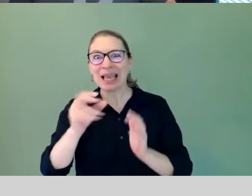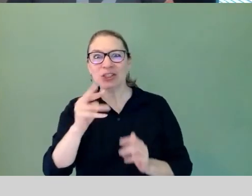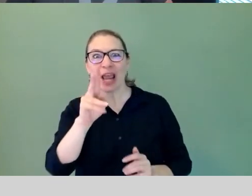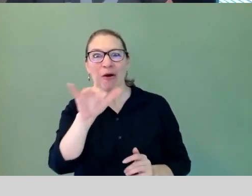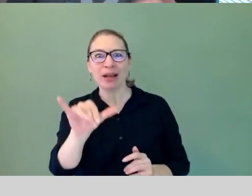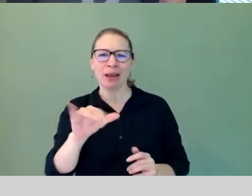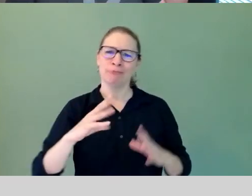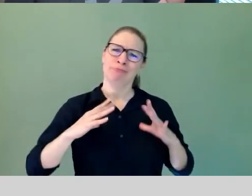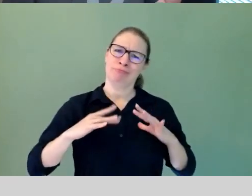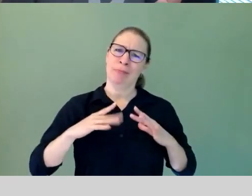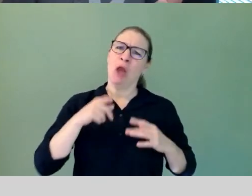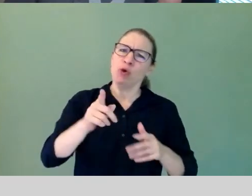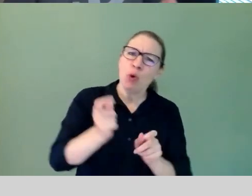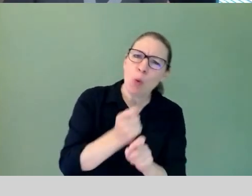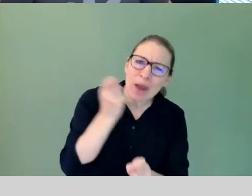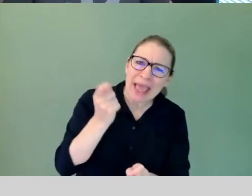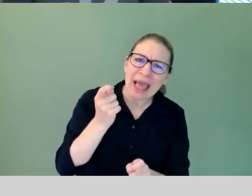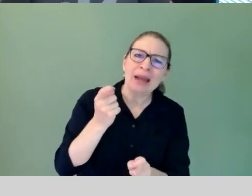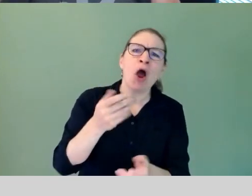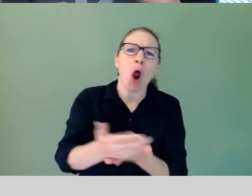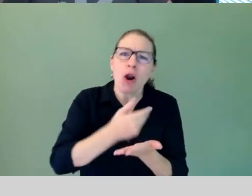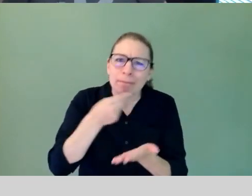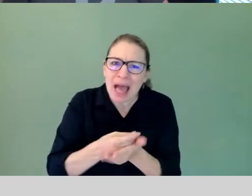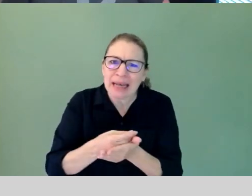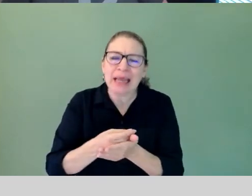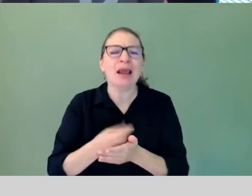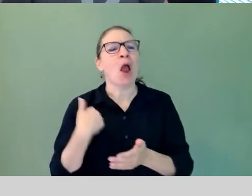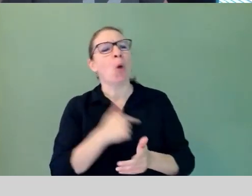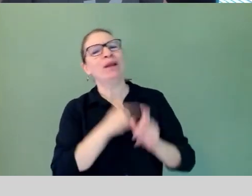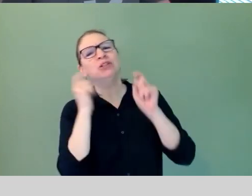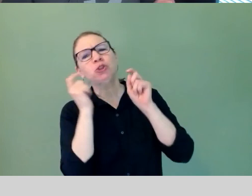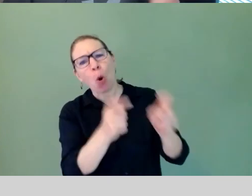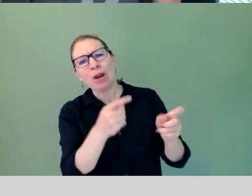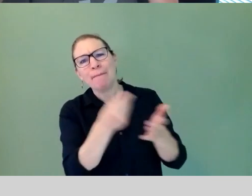good cause gets some money. If you're interested in this, you can go to